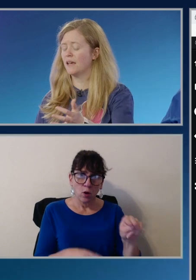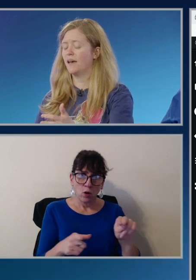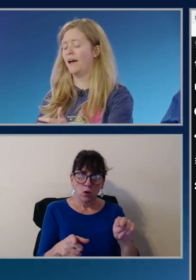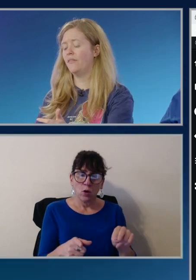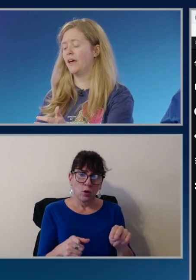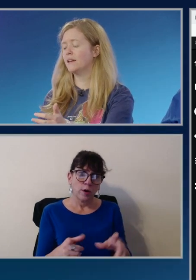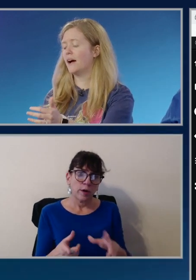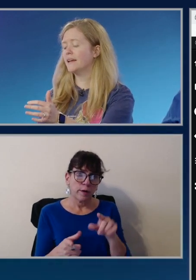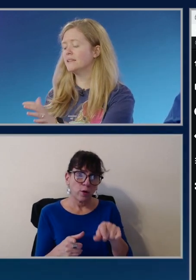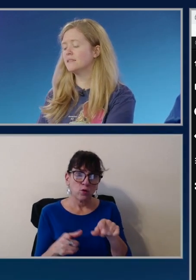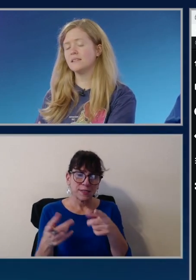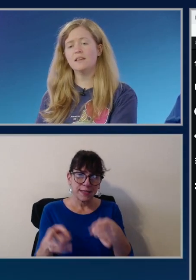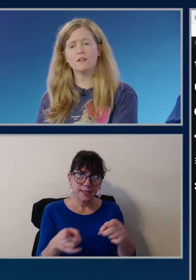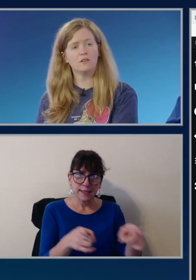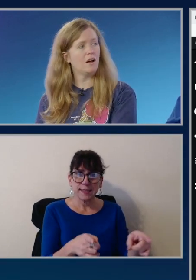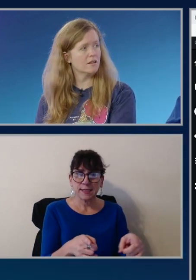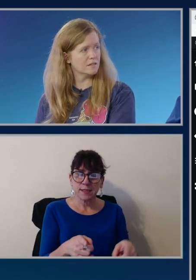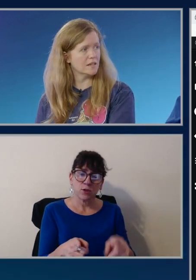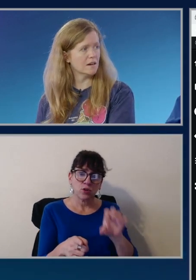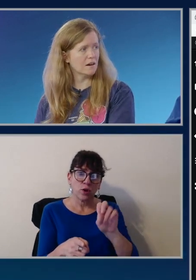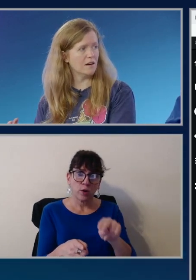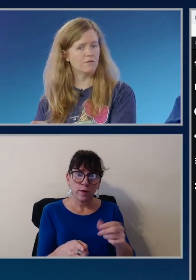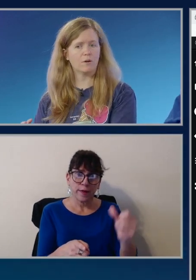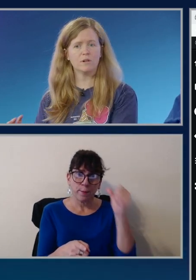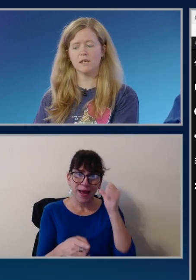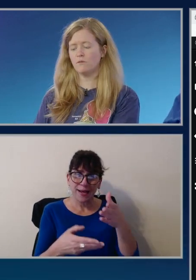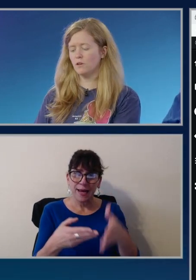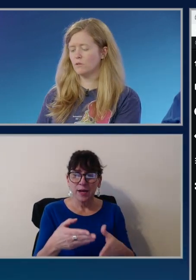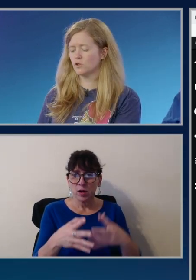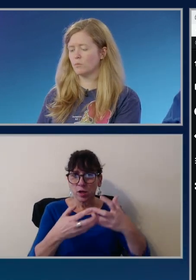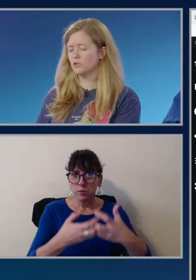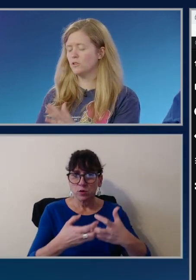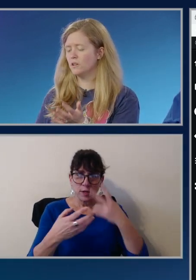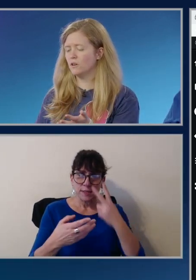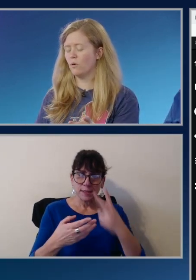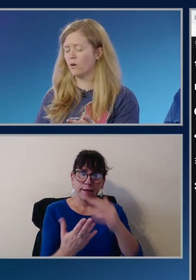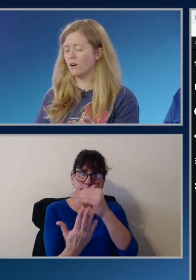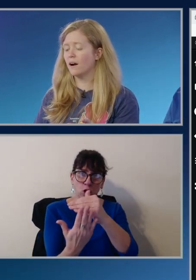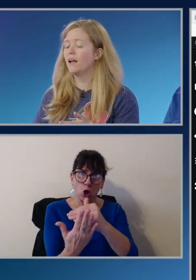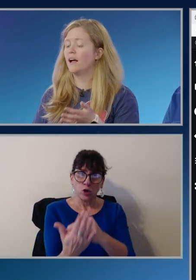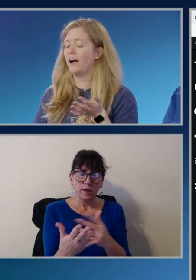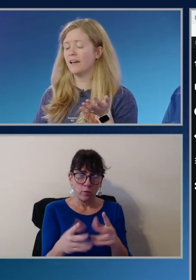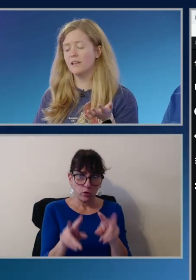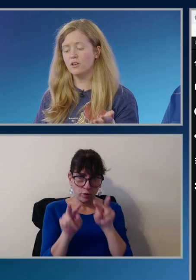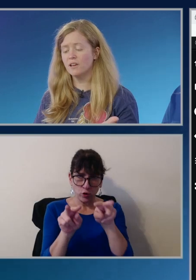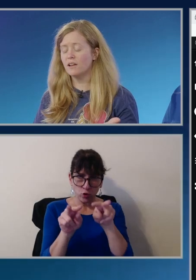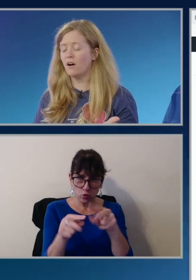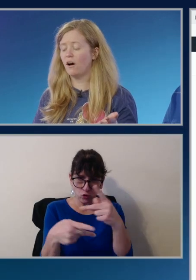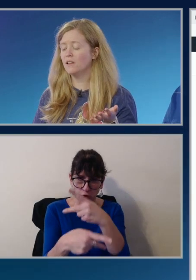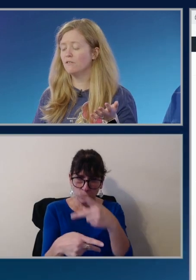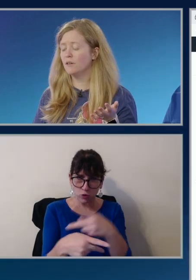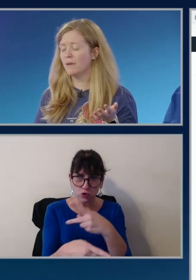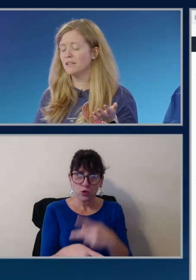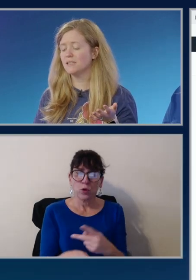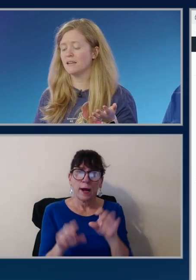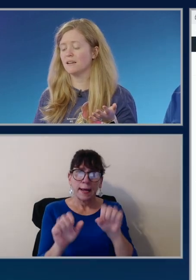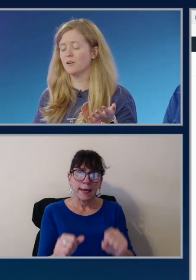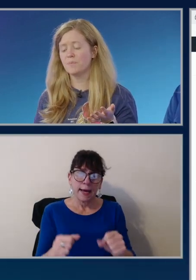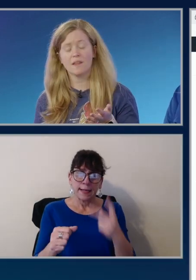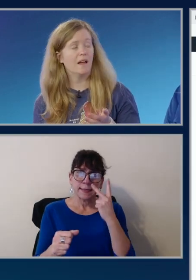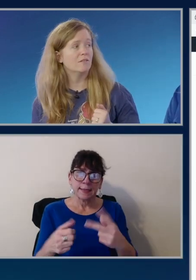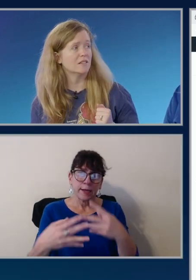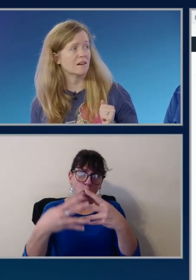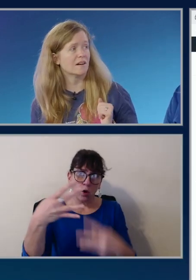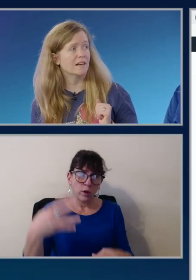machines. And then I can see the logs here if I want to like view and troubleshoot it, or I can look at all of the